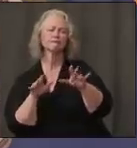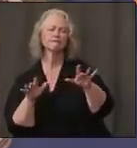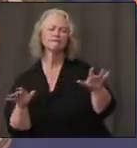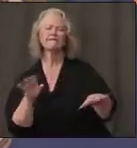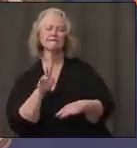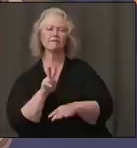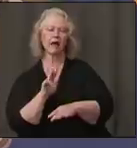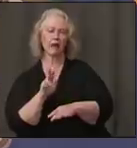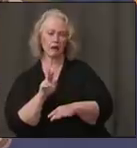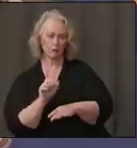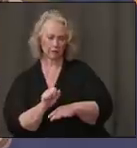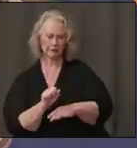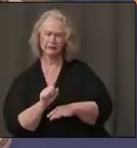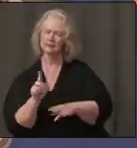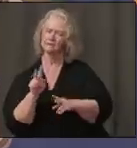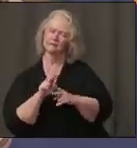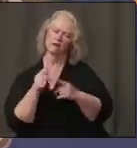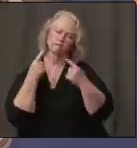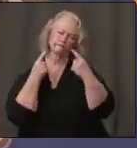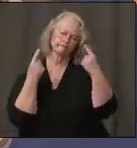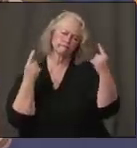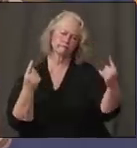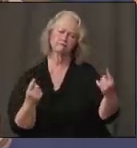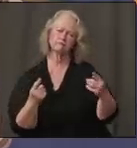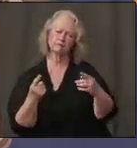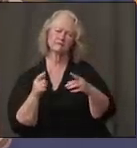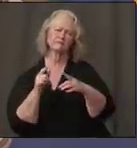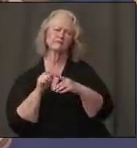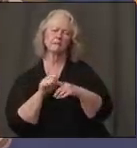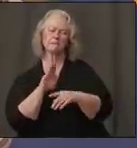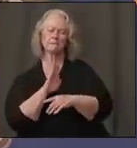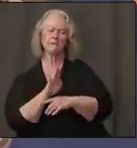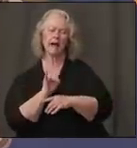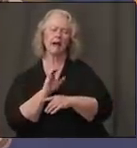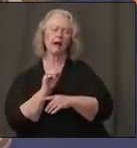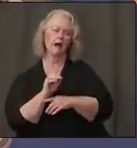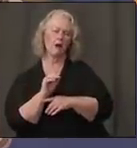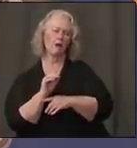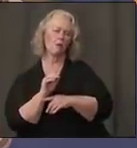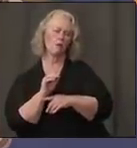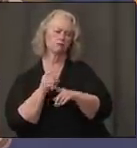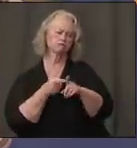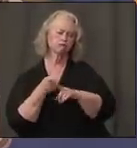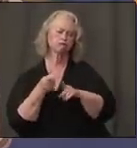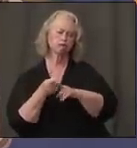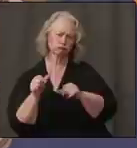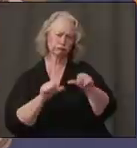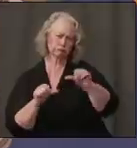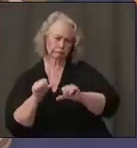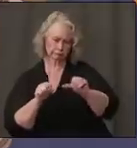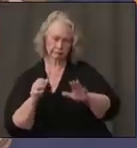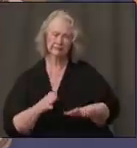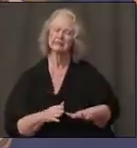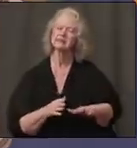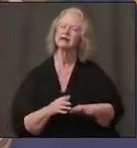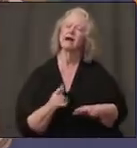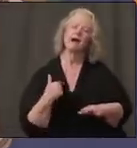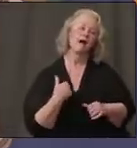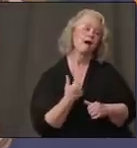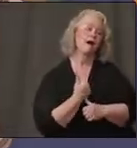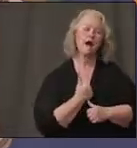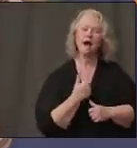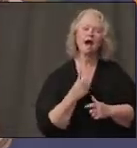line, well-known bioethicist and oncologist. But one of the many things I love about Zeke is he makes